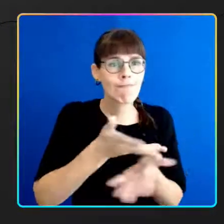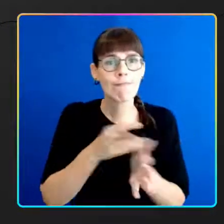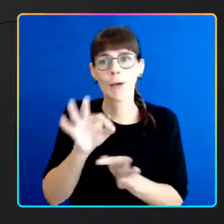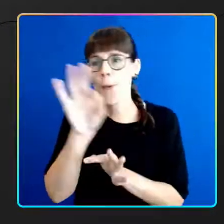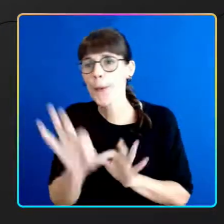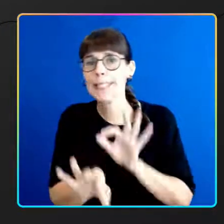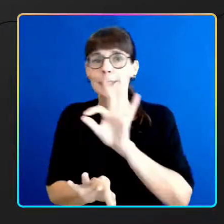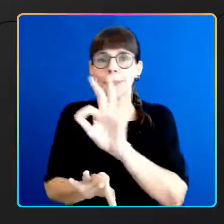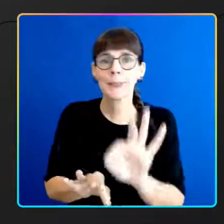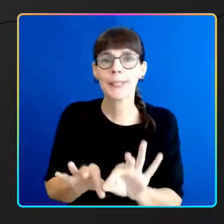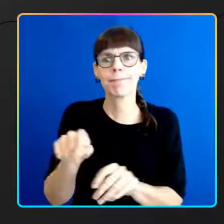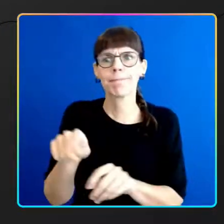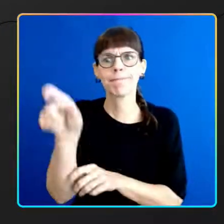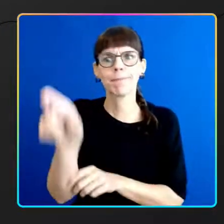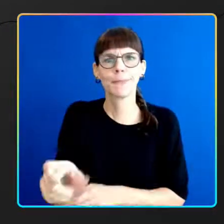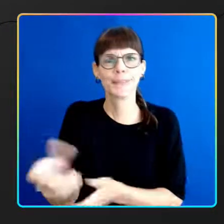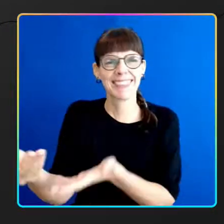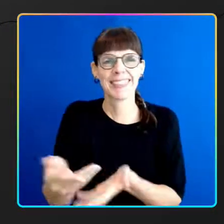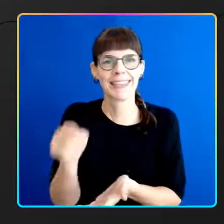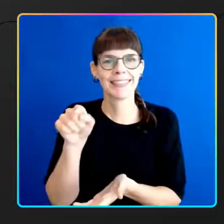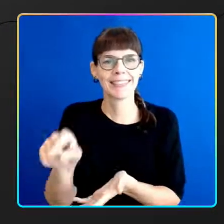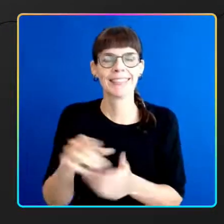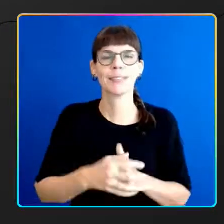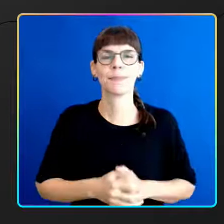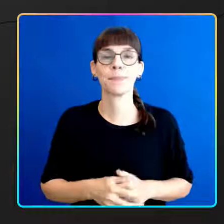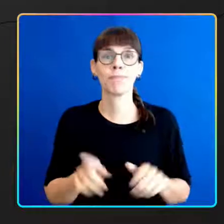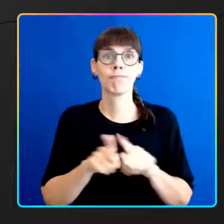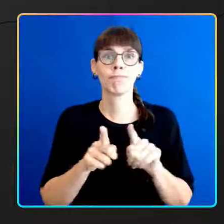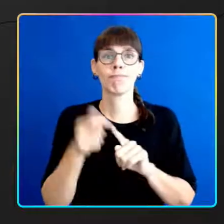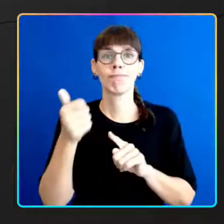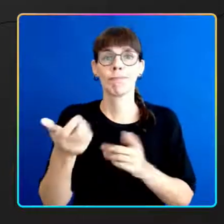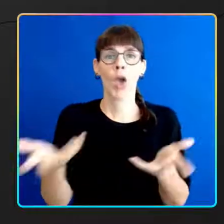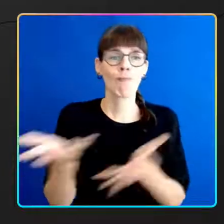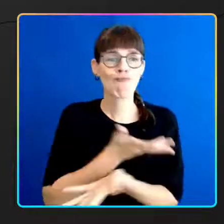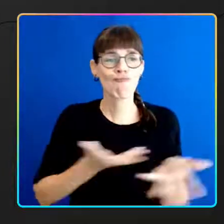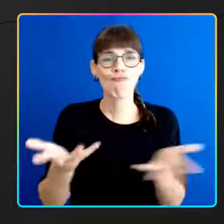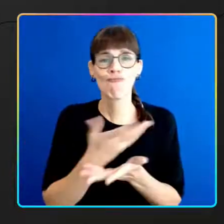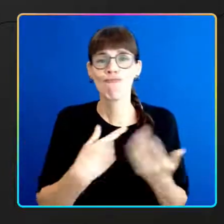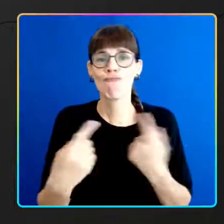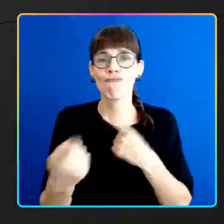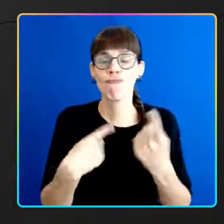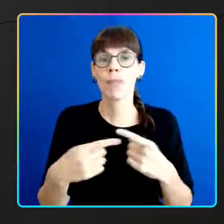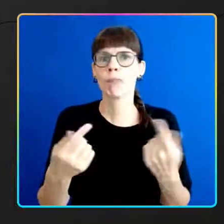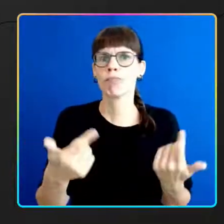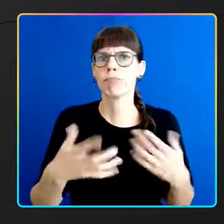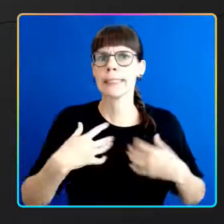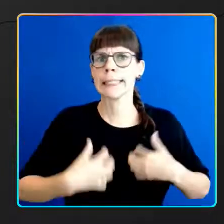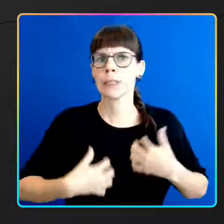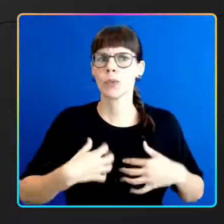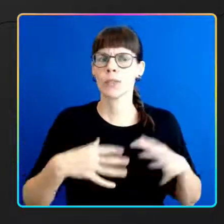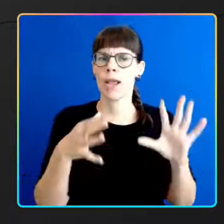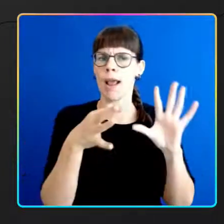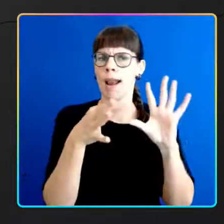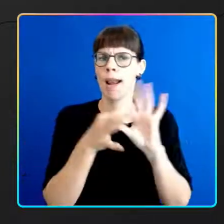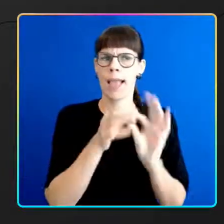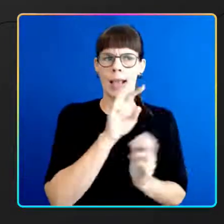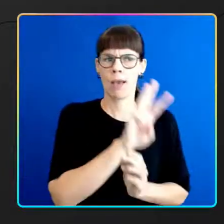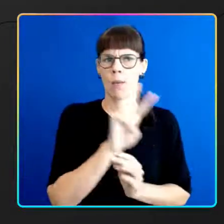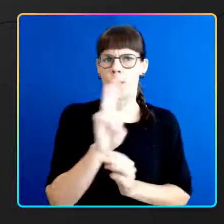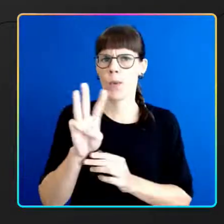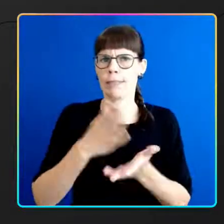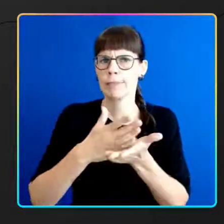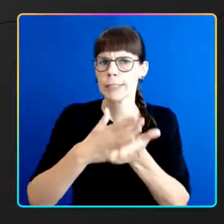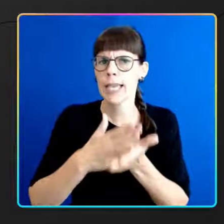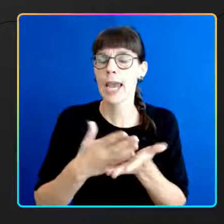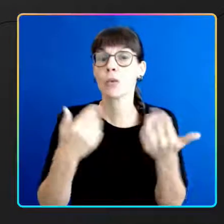our guests. We have a really good chat, a discussion, we share useful links. It's always a really rewarding space just